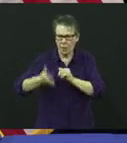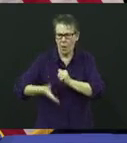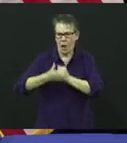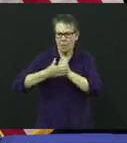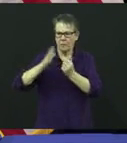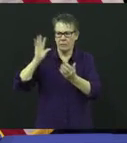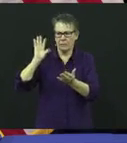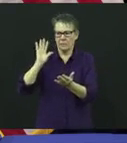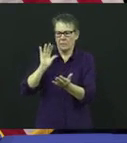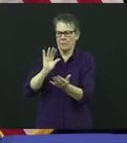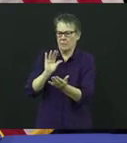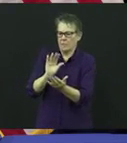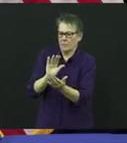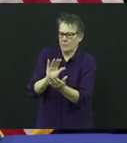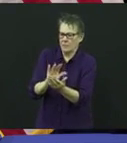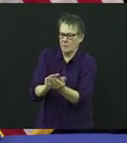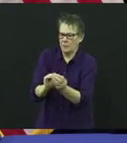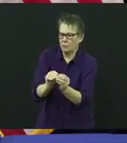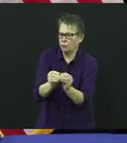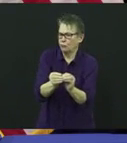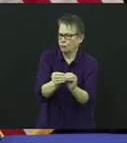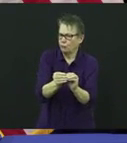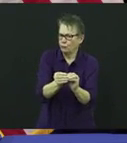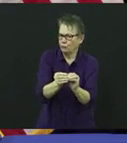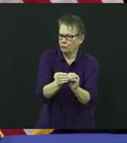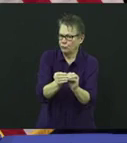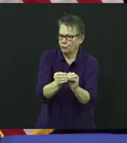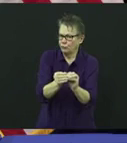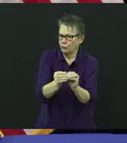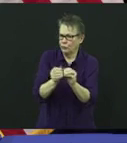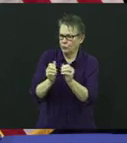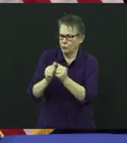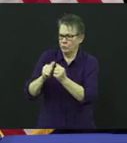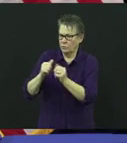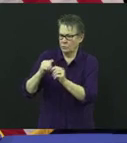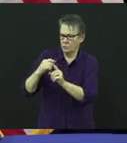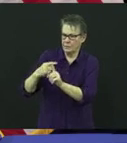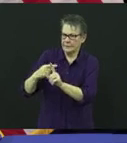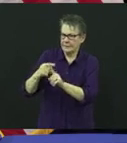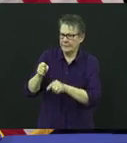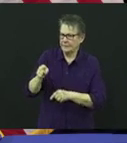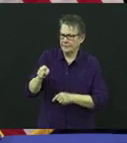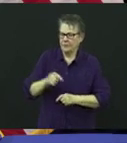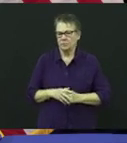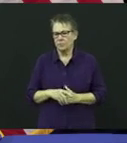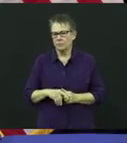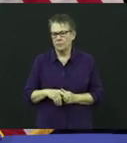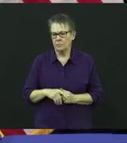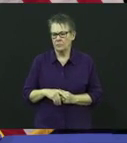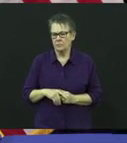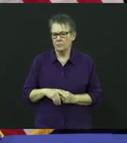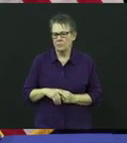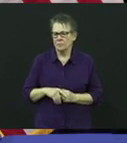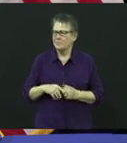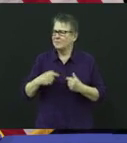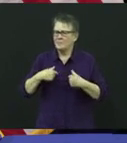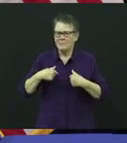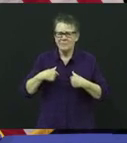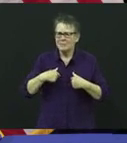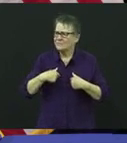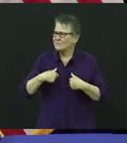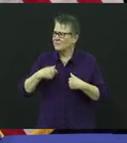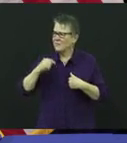we sadly cannot bring that fatality number to zero. We're already 44 precious lives lost in our state. We'll do everything